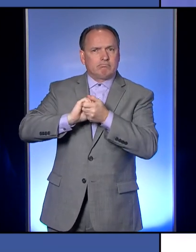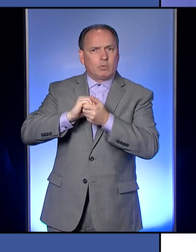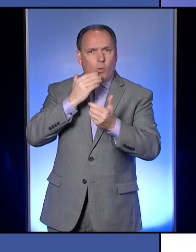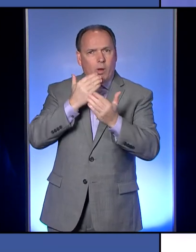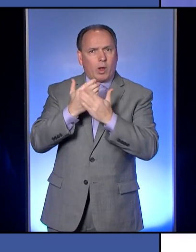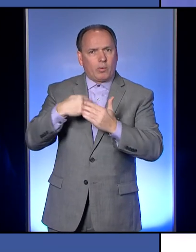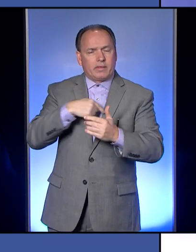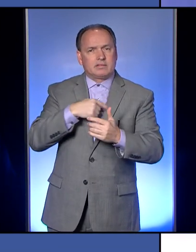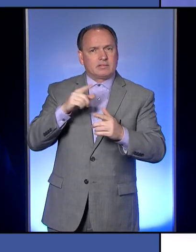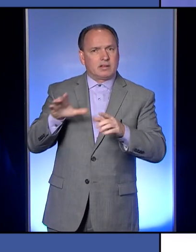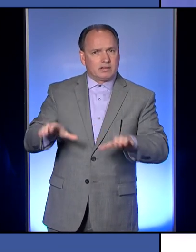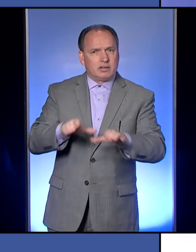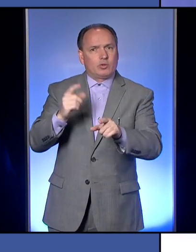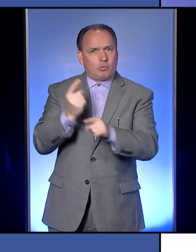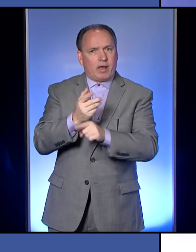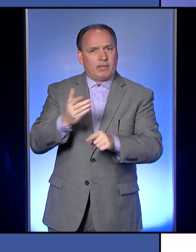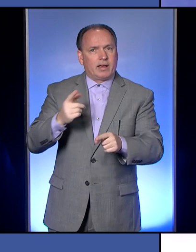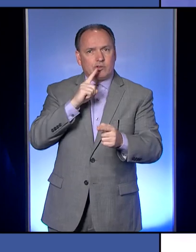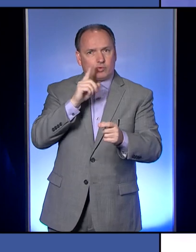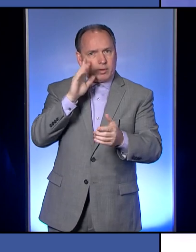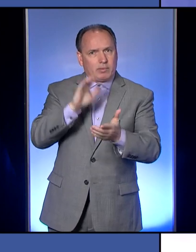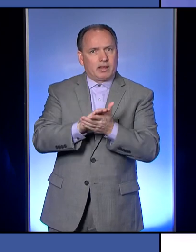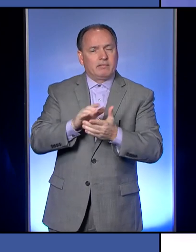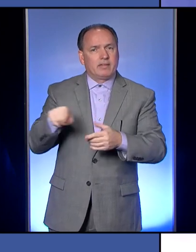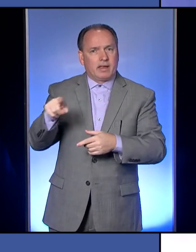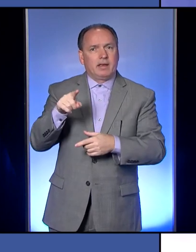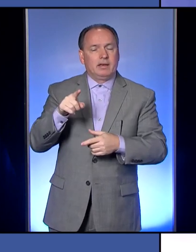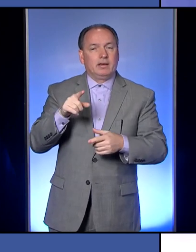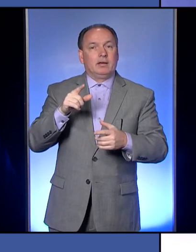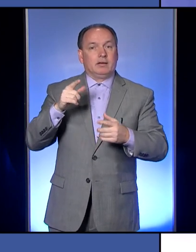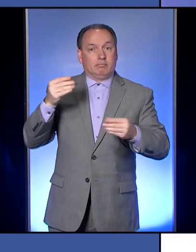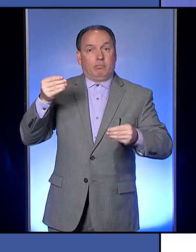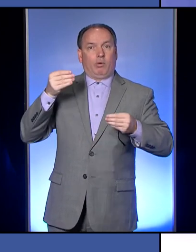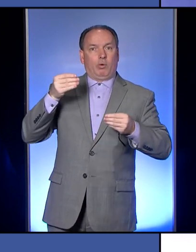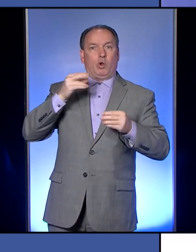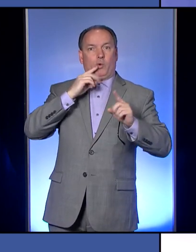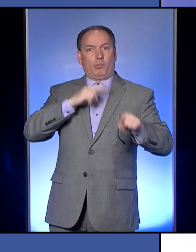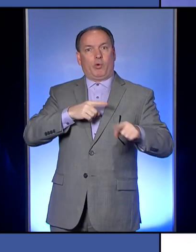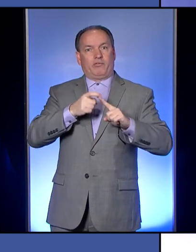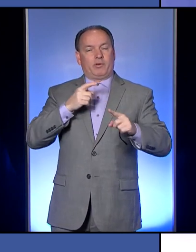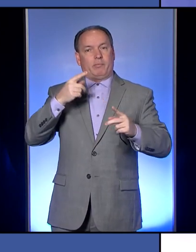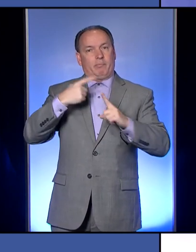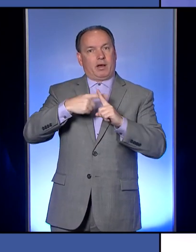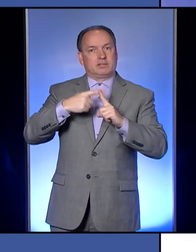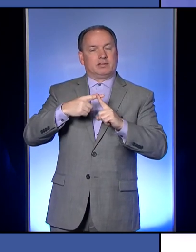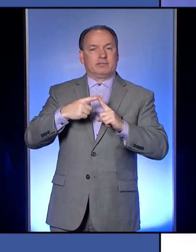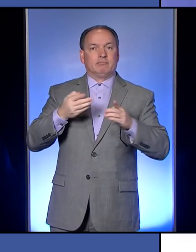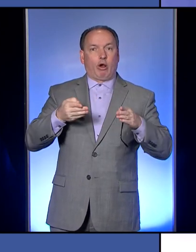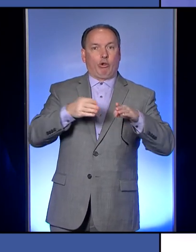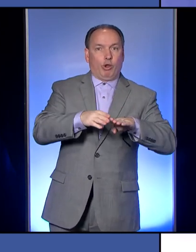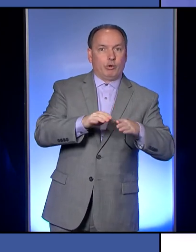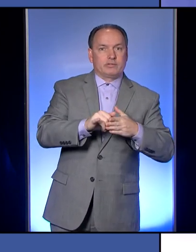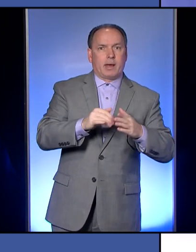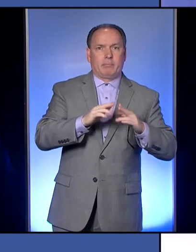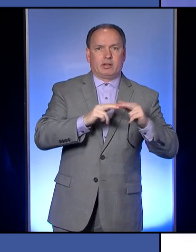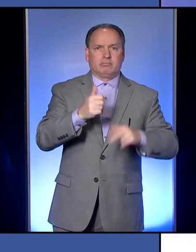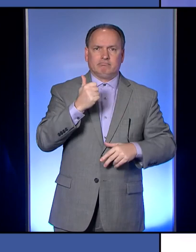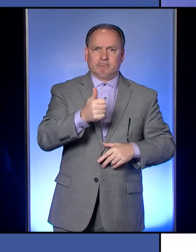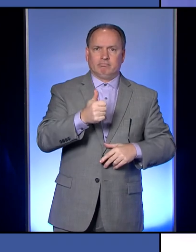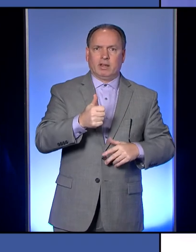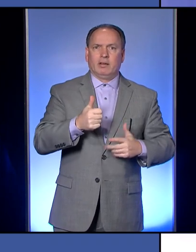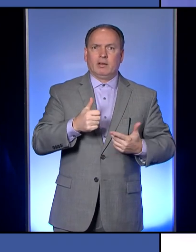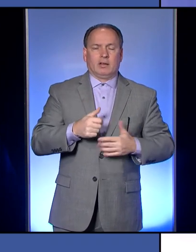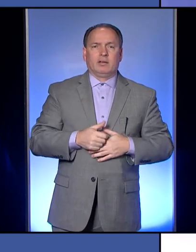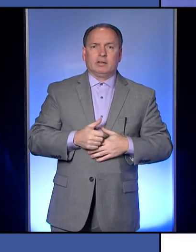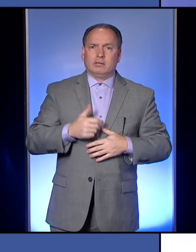thing, I truly believe, when they got reports of this positive case. I think they kind of went even above and beyond